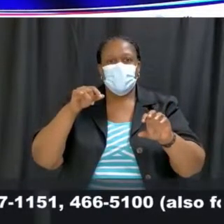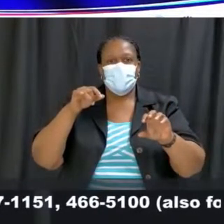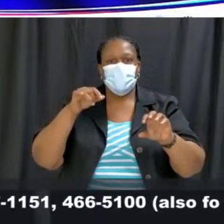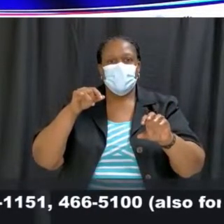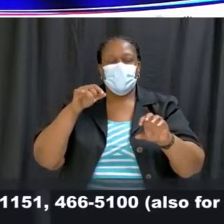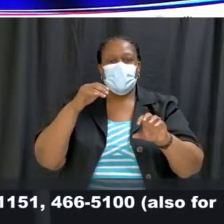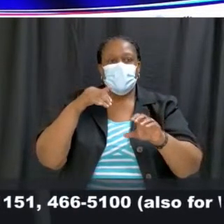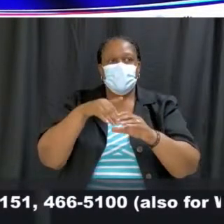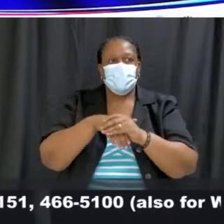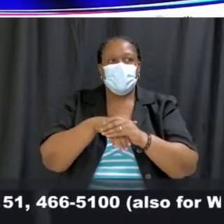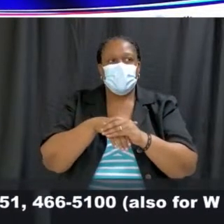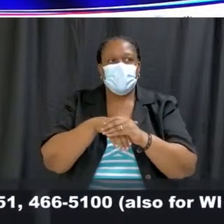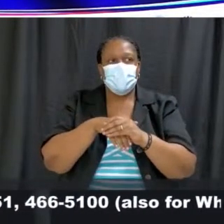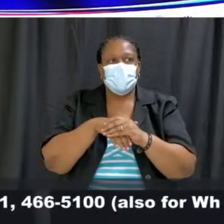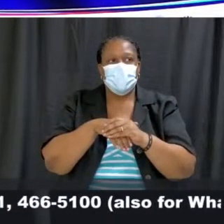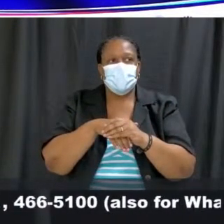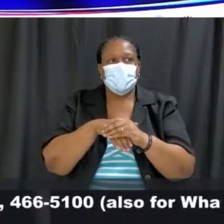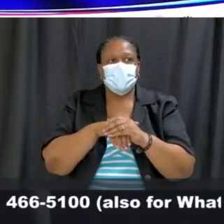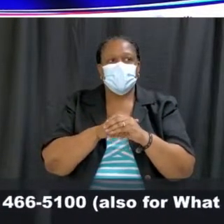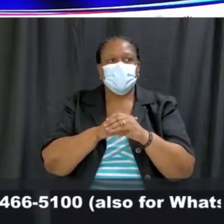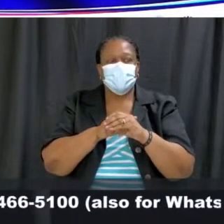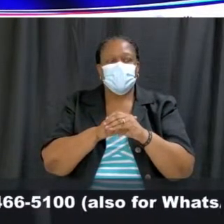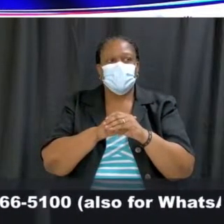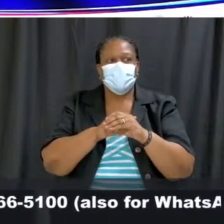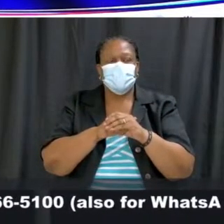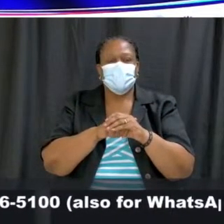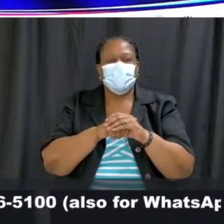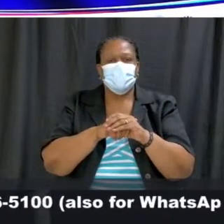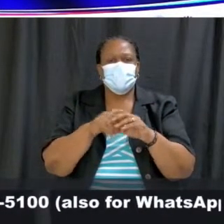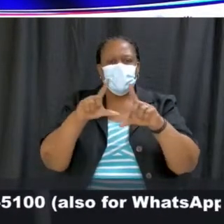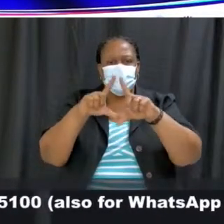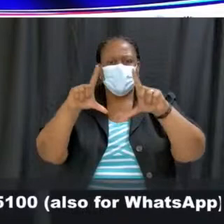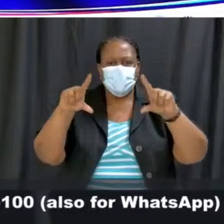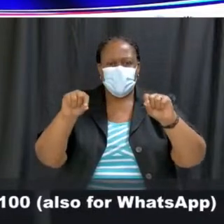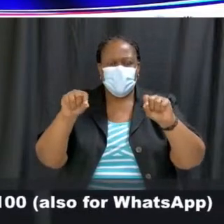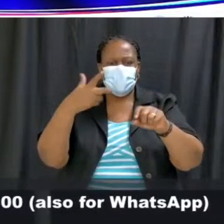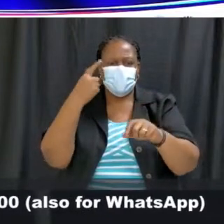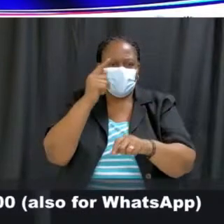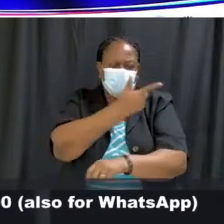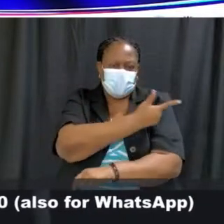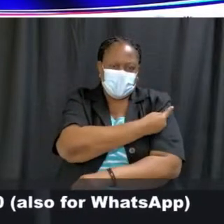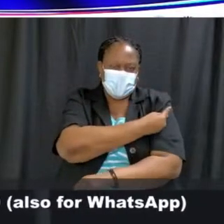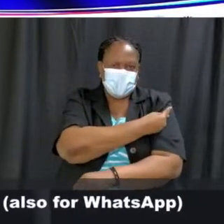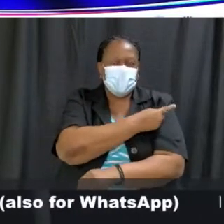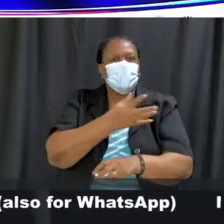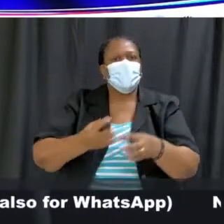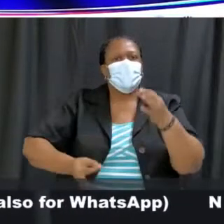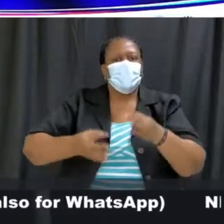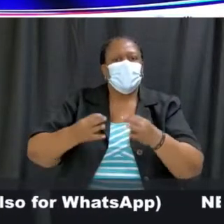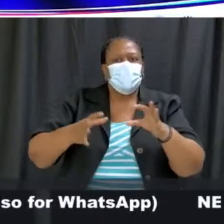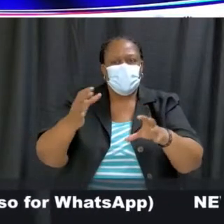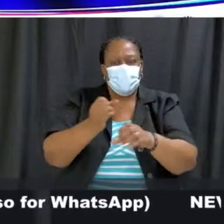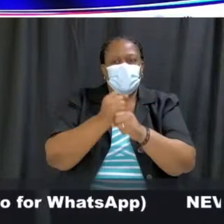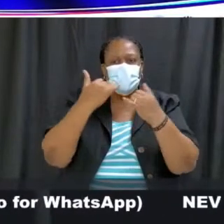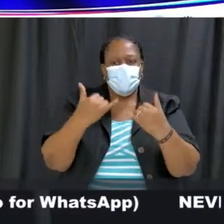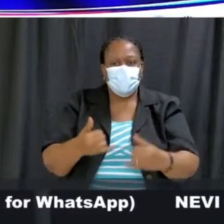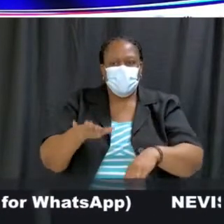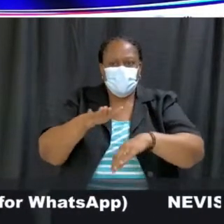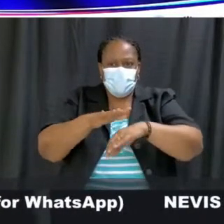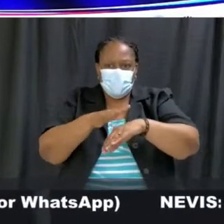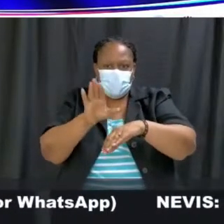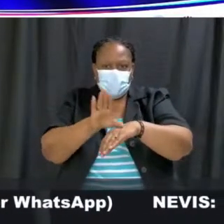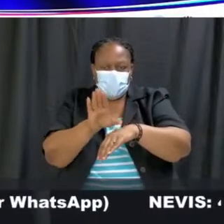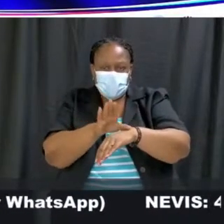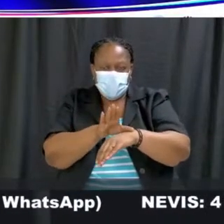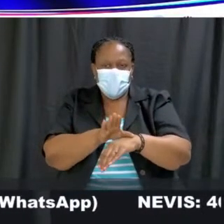Nevis for interested persons to acquire them, or are there any online provisions for persons on